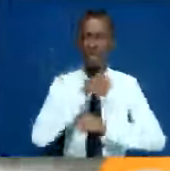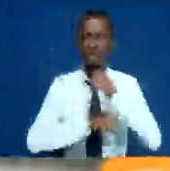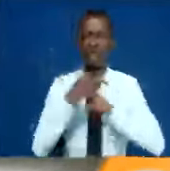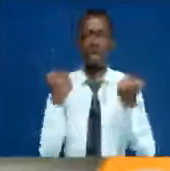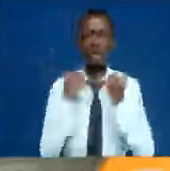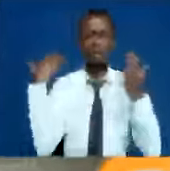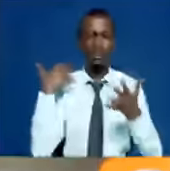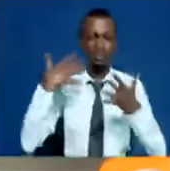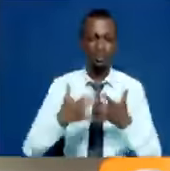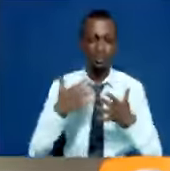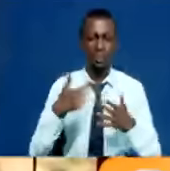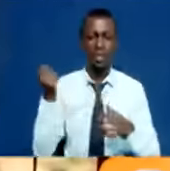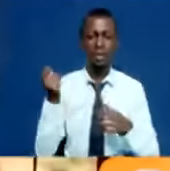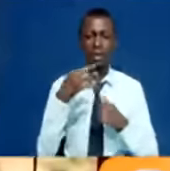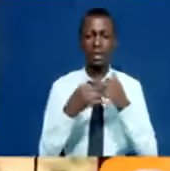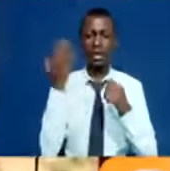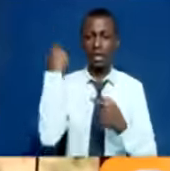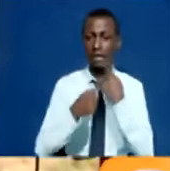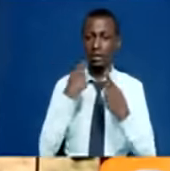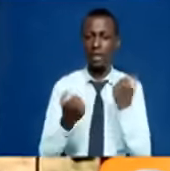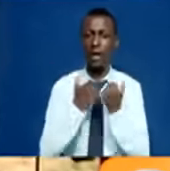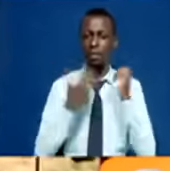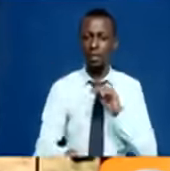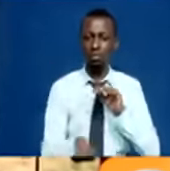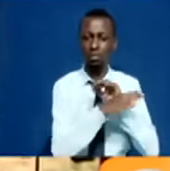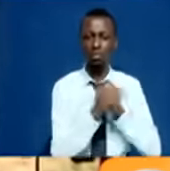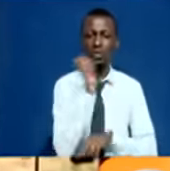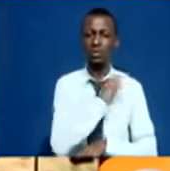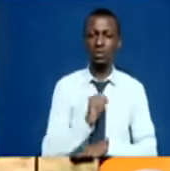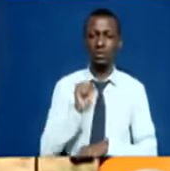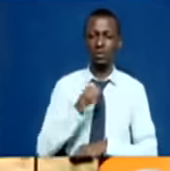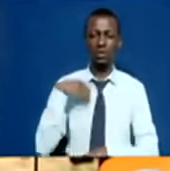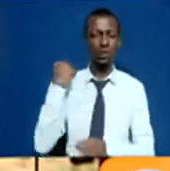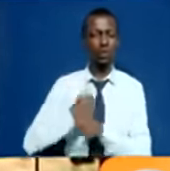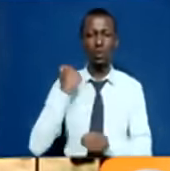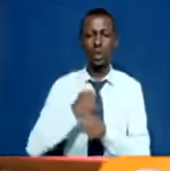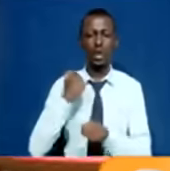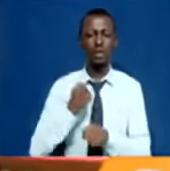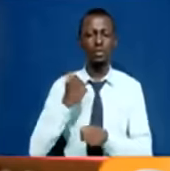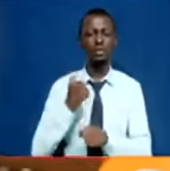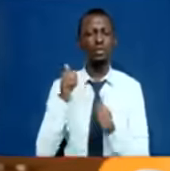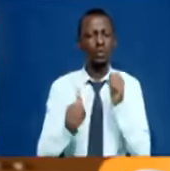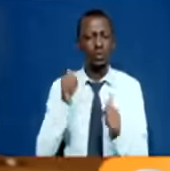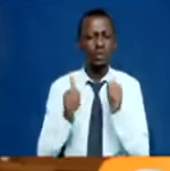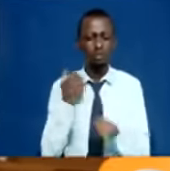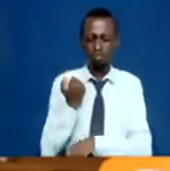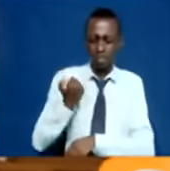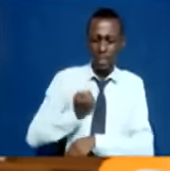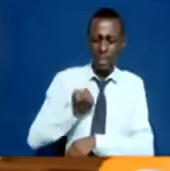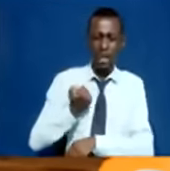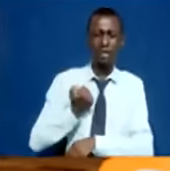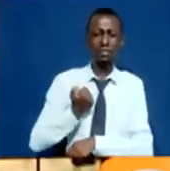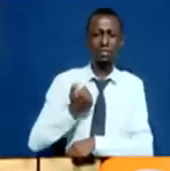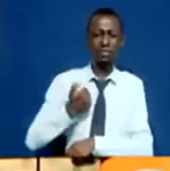his eviction in August last year. Kazi yake ni hiyo tu sana sana wasichana. Yani alikuwa anabadilisha